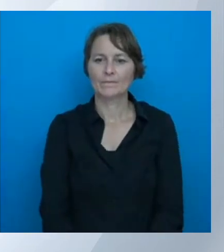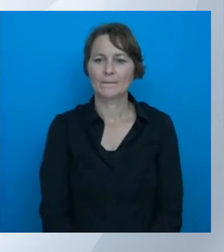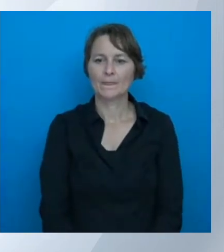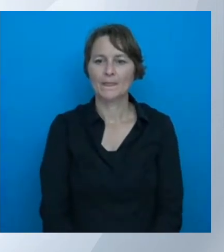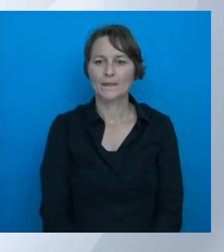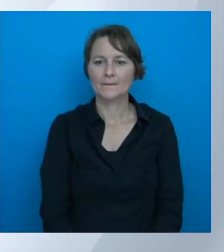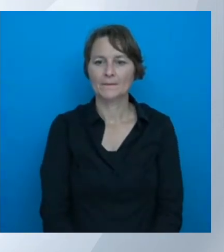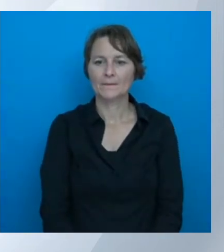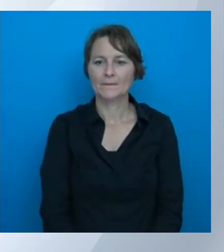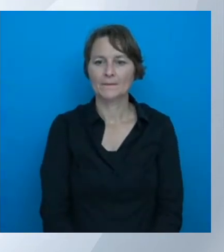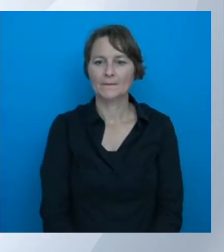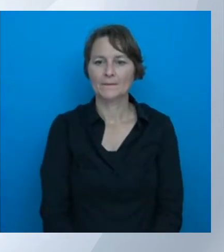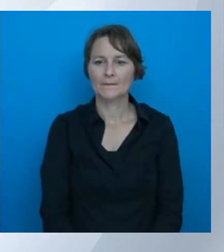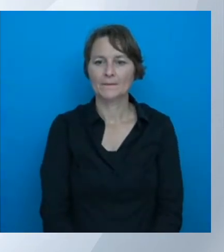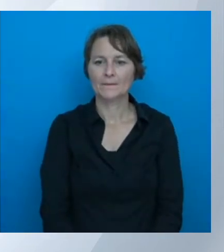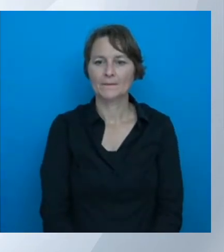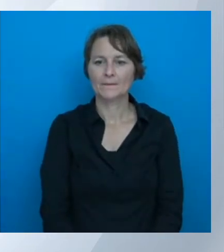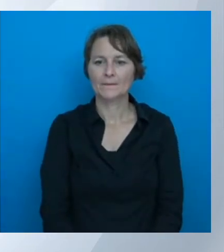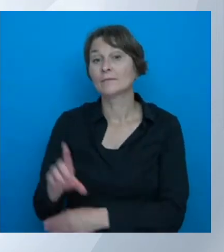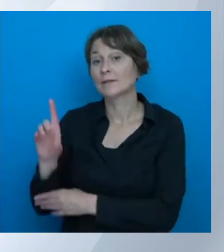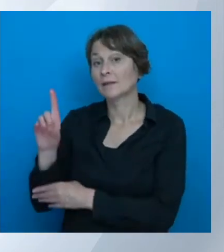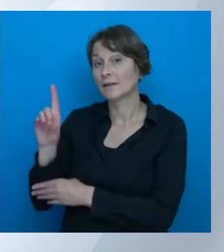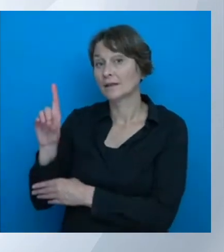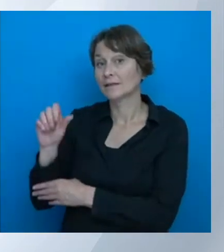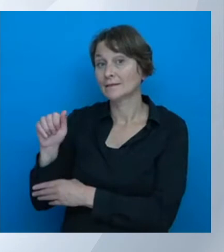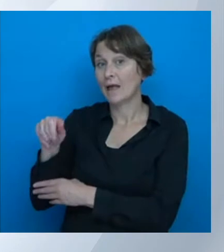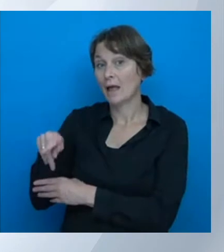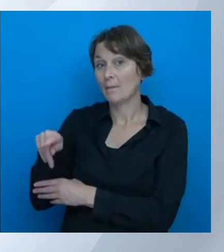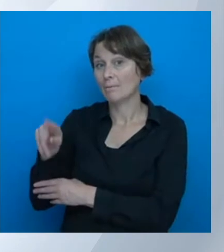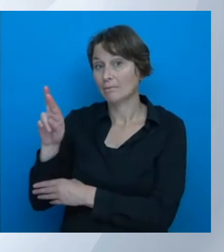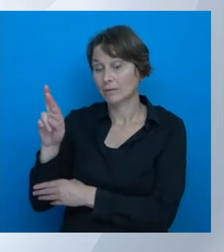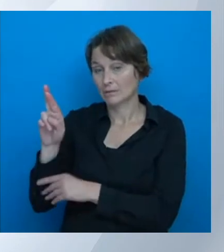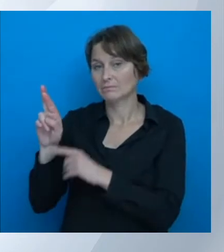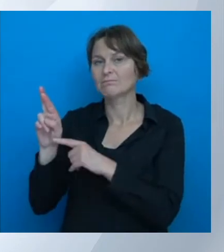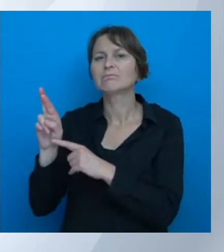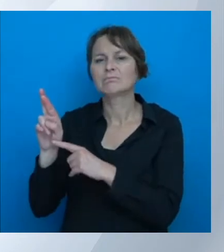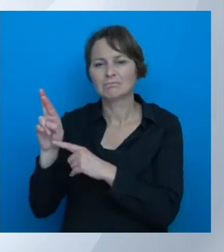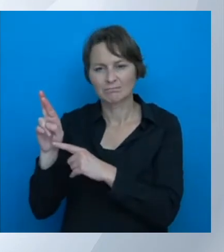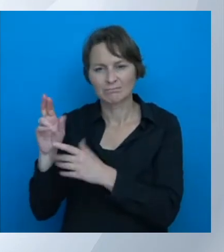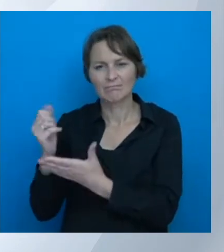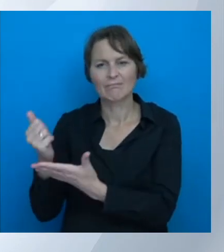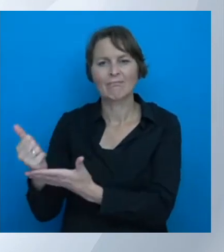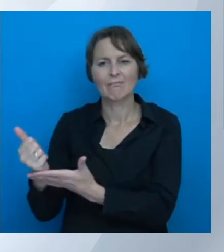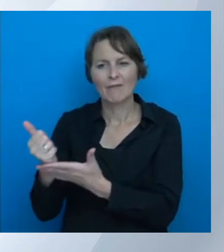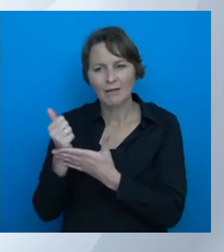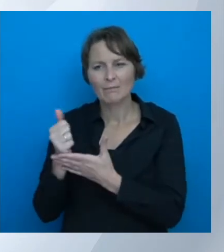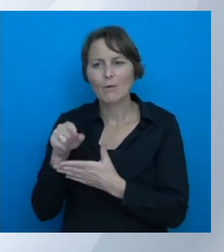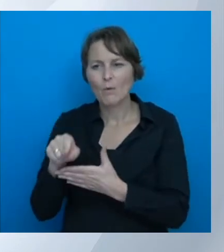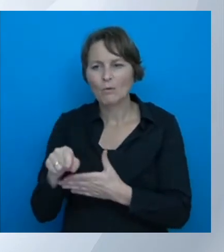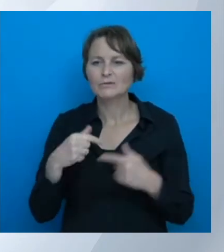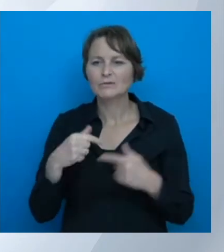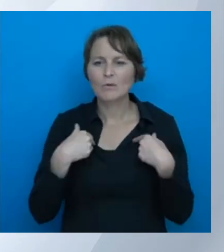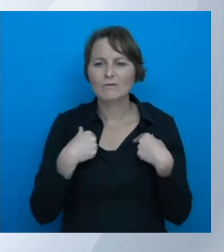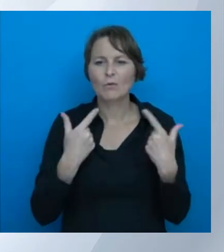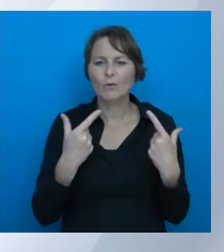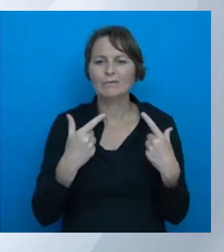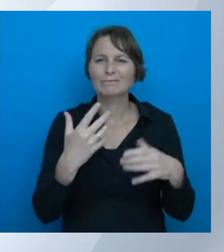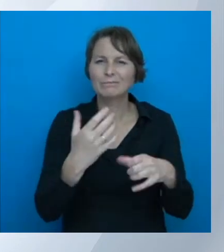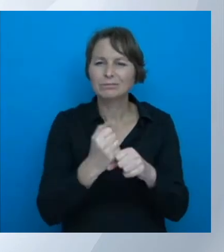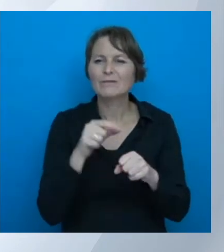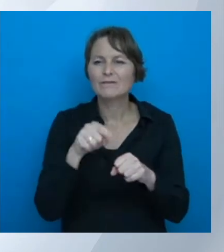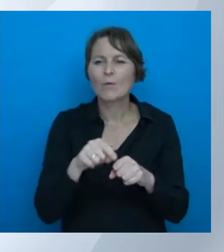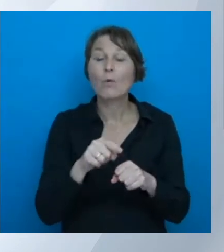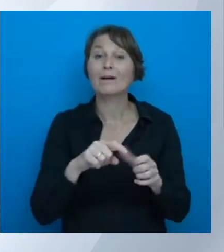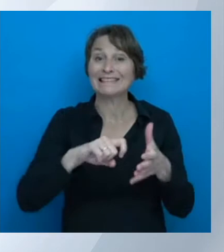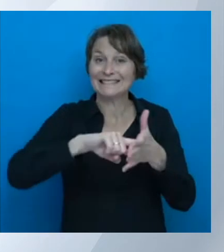Dapr also helps you to do vault management with Key Vault, Azure Key Vault. So as you can see